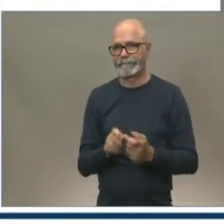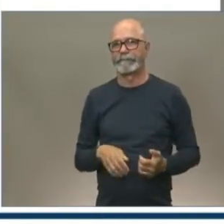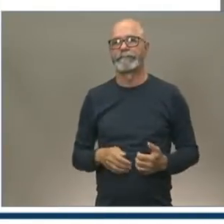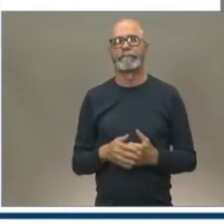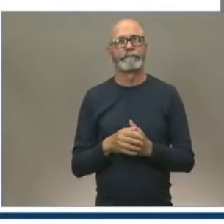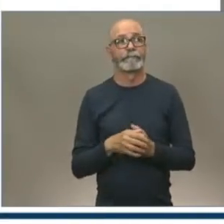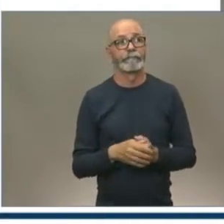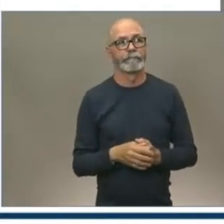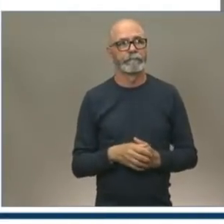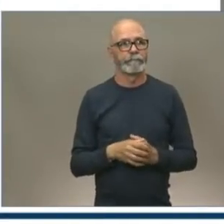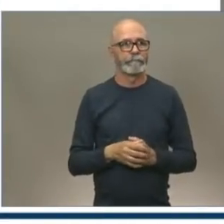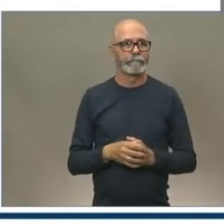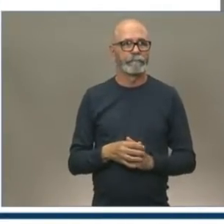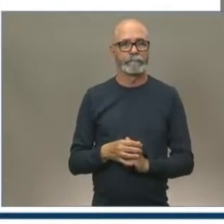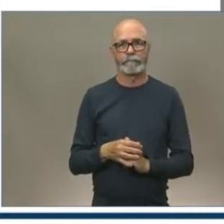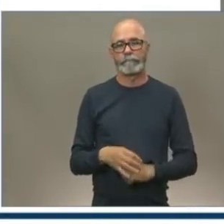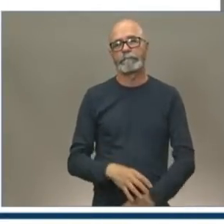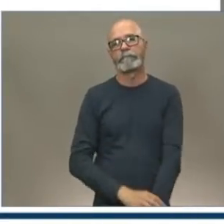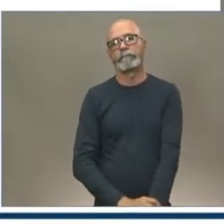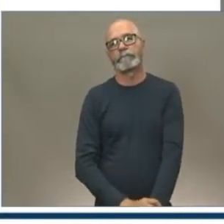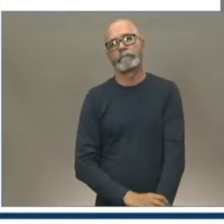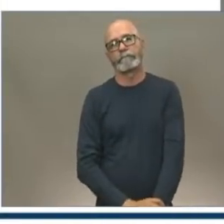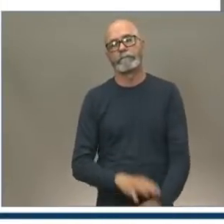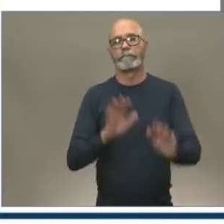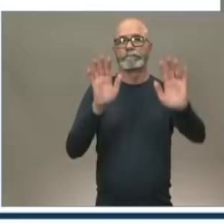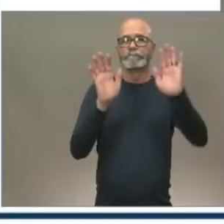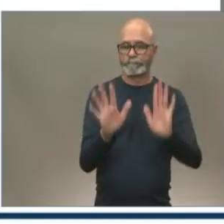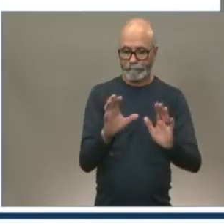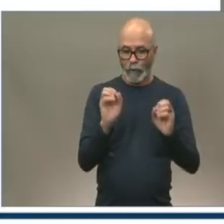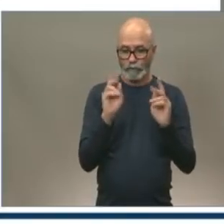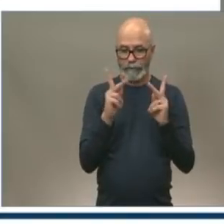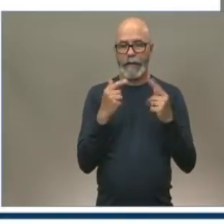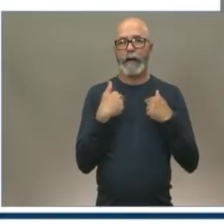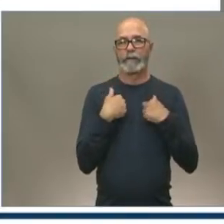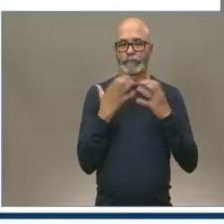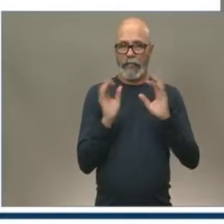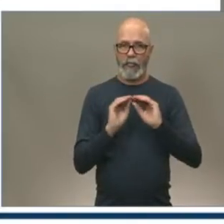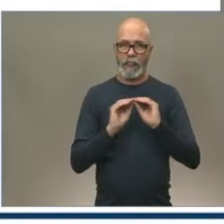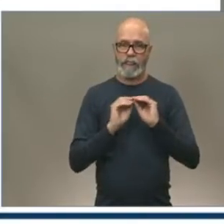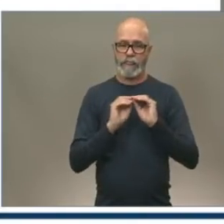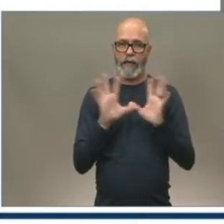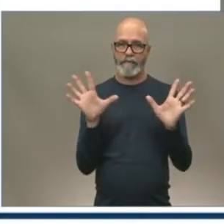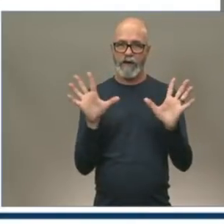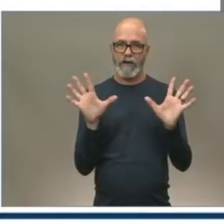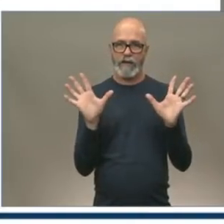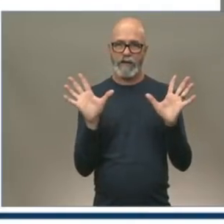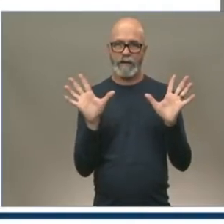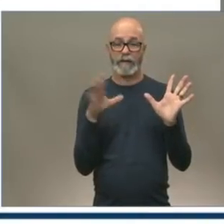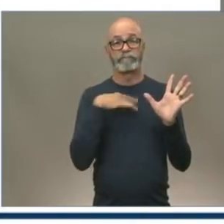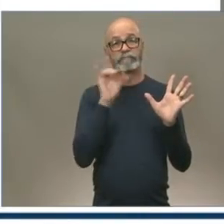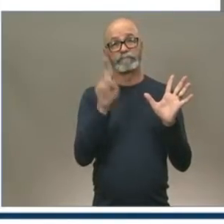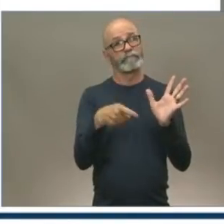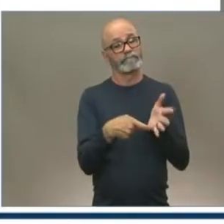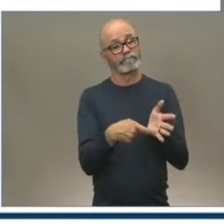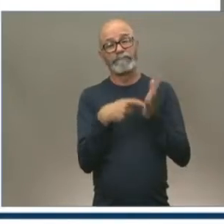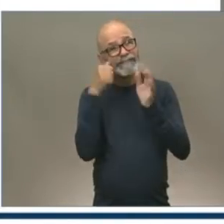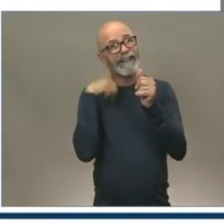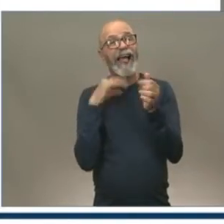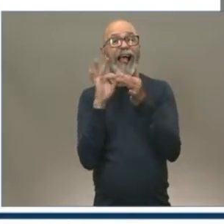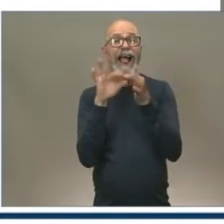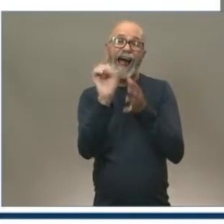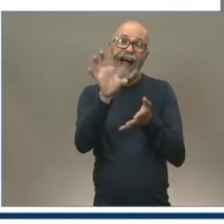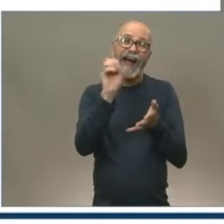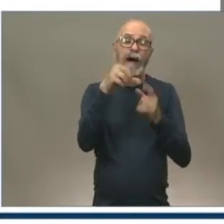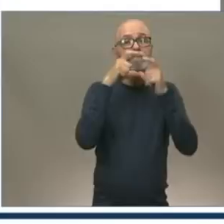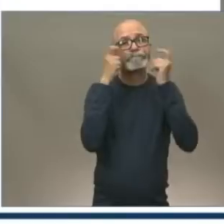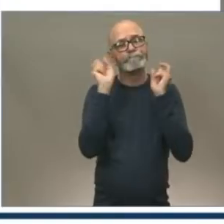I do want to make a point of clarification on the additions we made to mandatory masking policy that was announced last week. There's been a